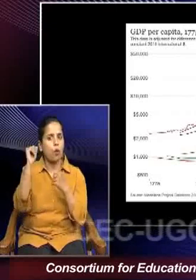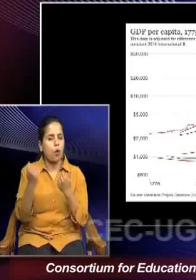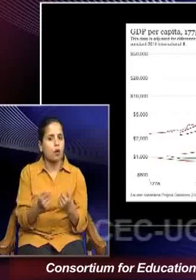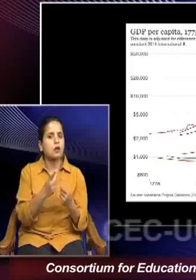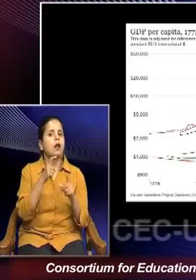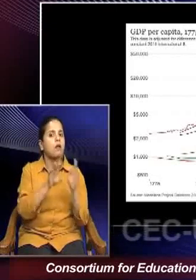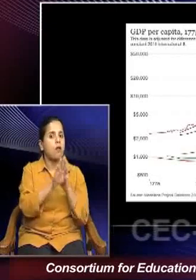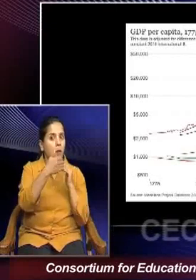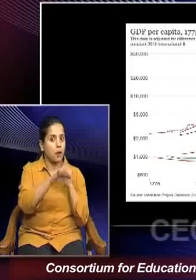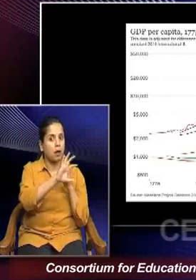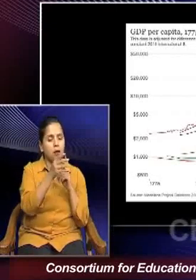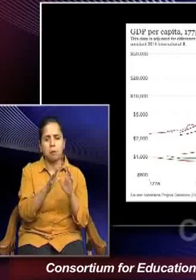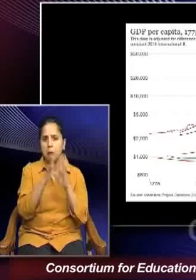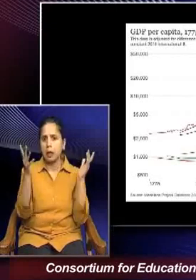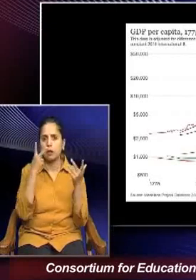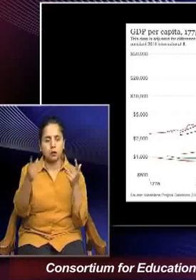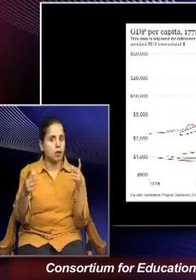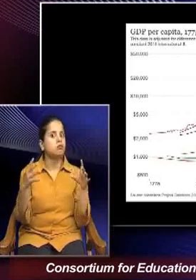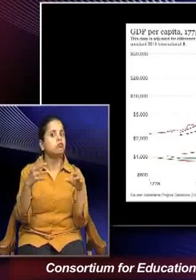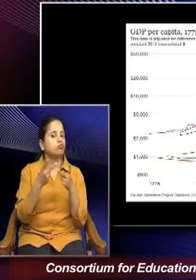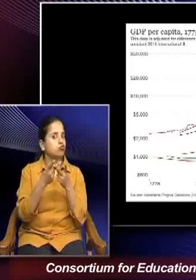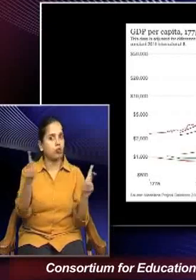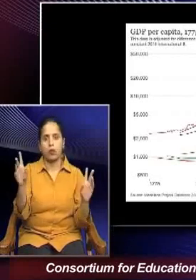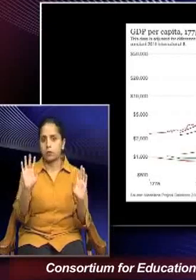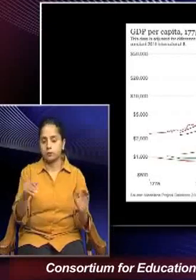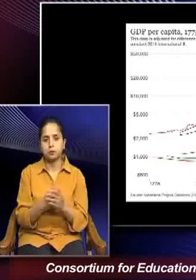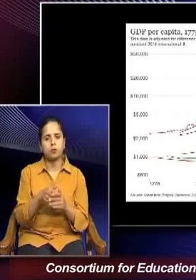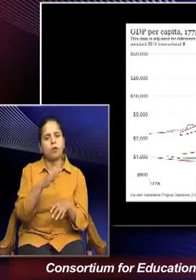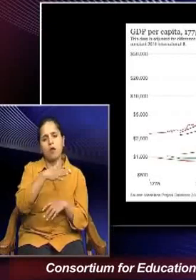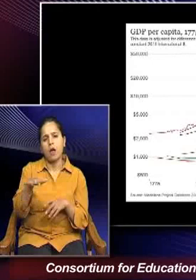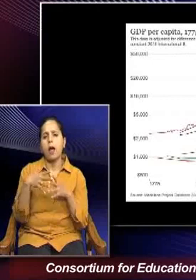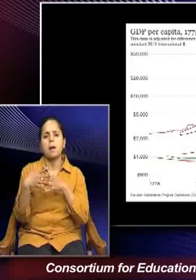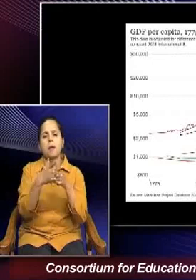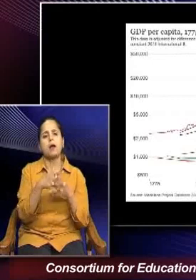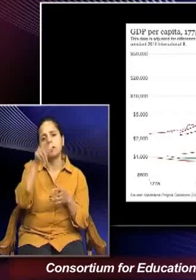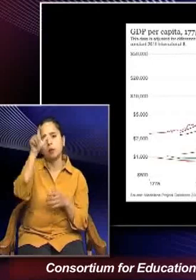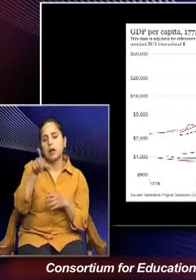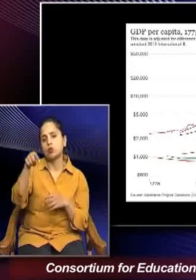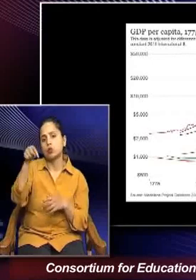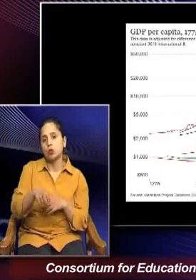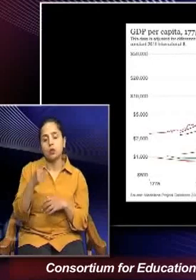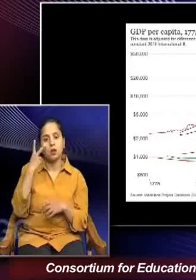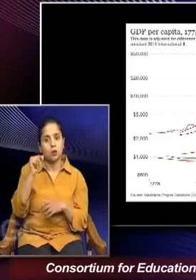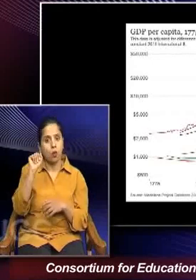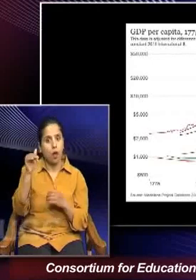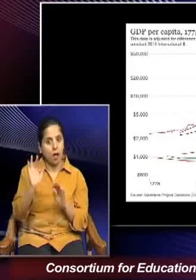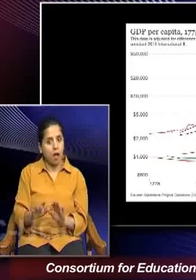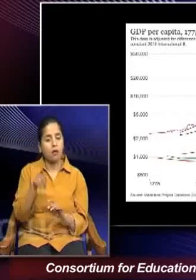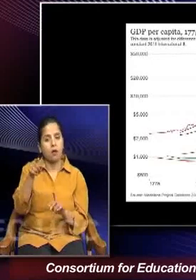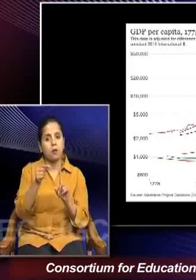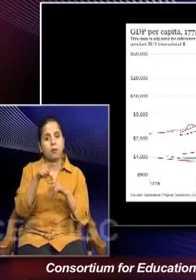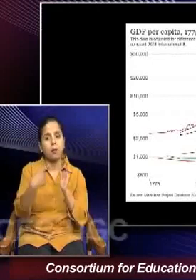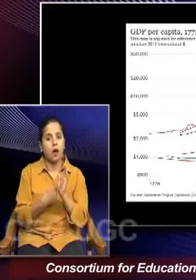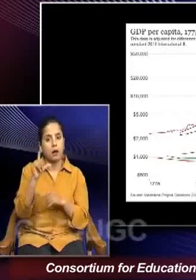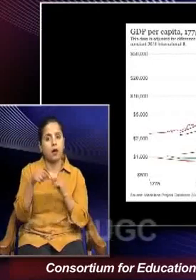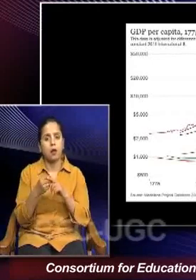find huge differences. So for instance, an average American citizens today is having a per capita income